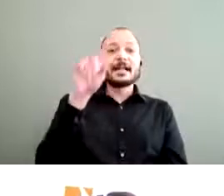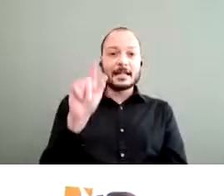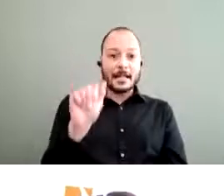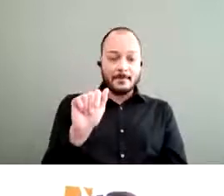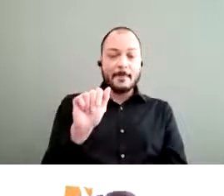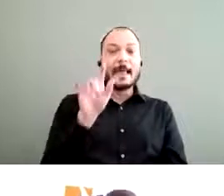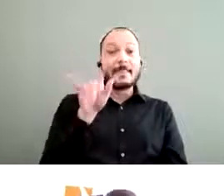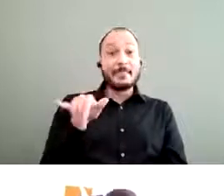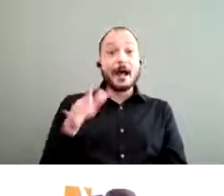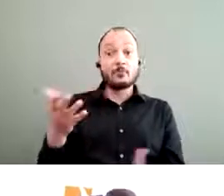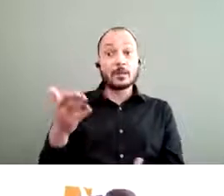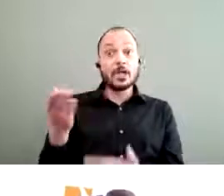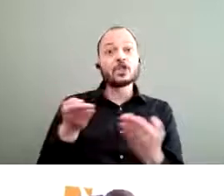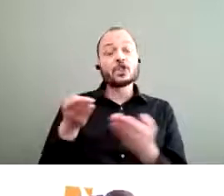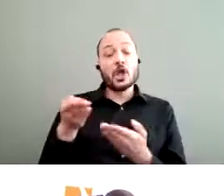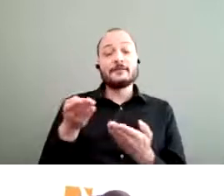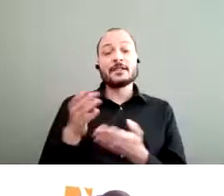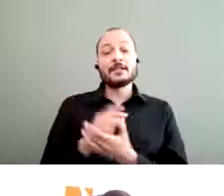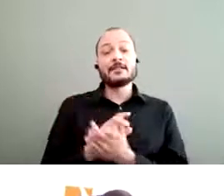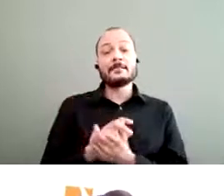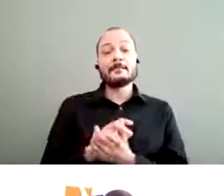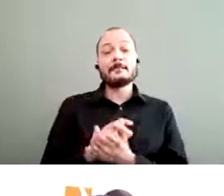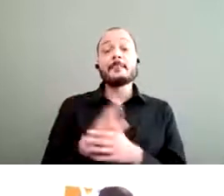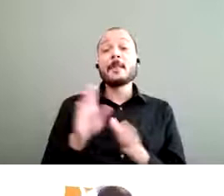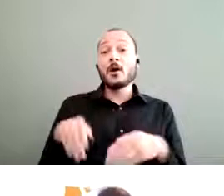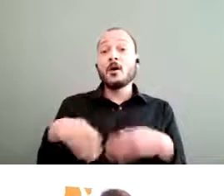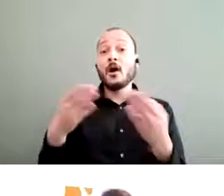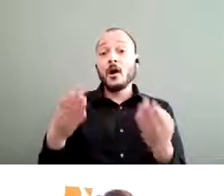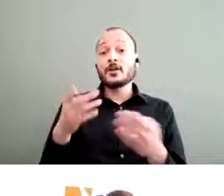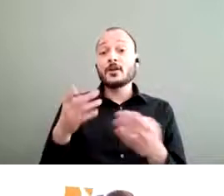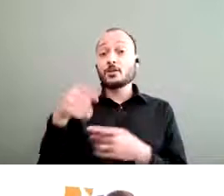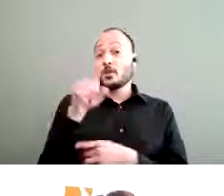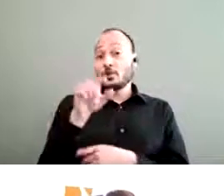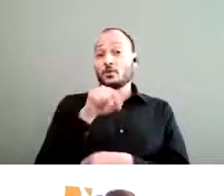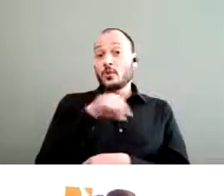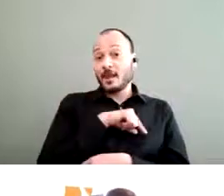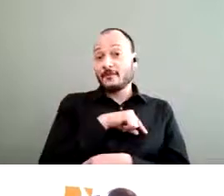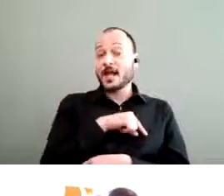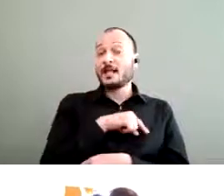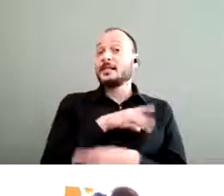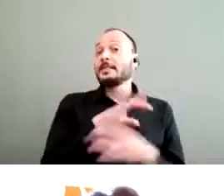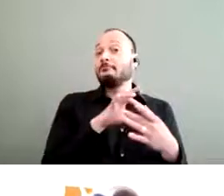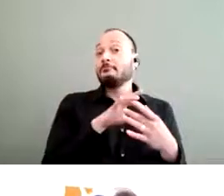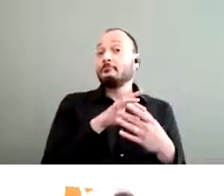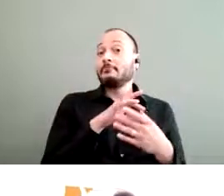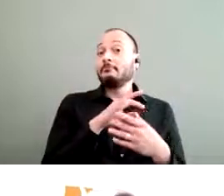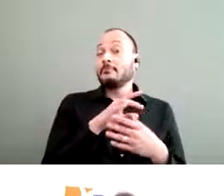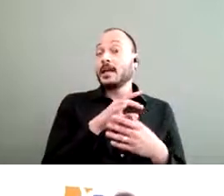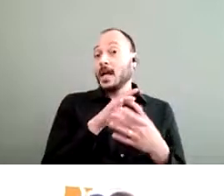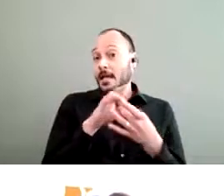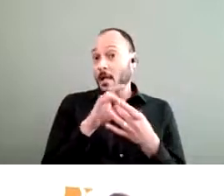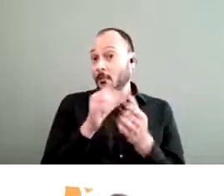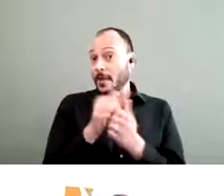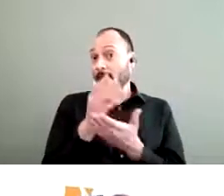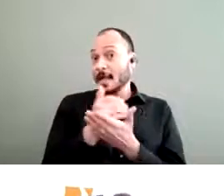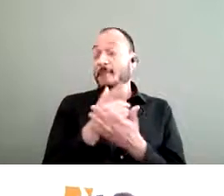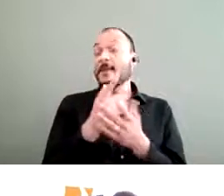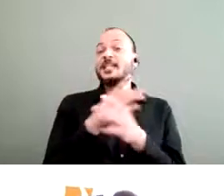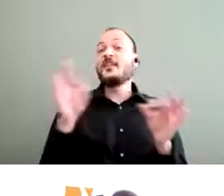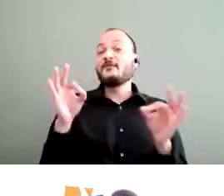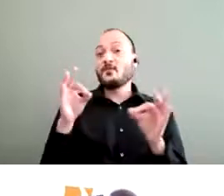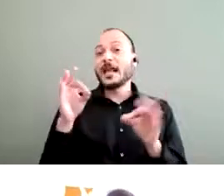service that is offered to those that qualify as far as income, and it's free tax preparation